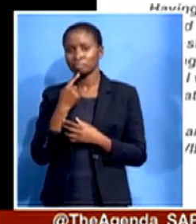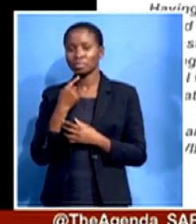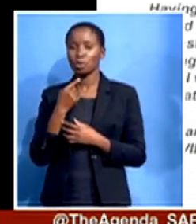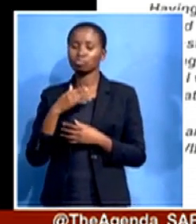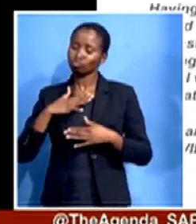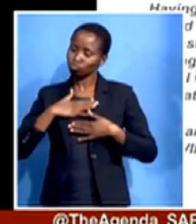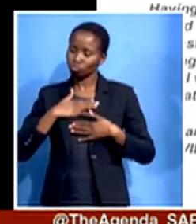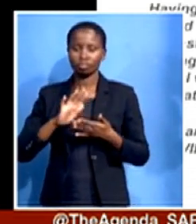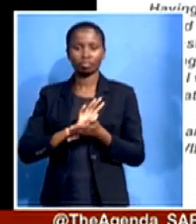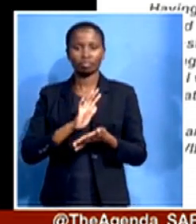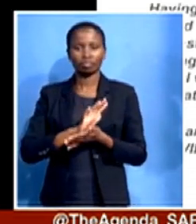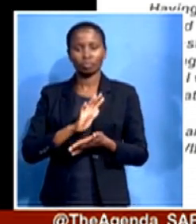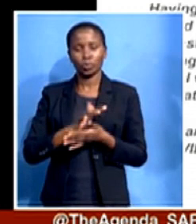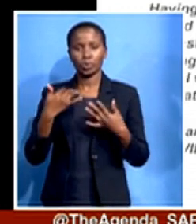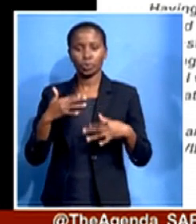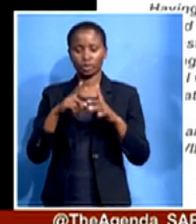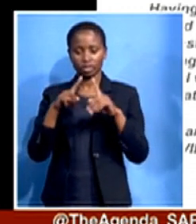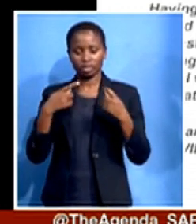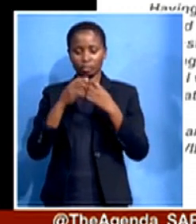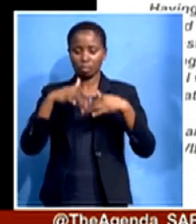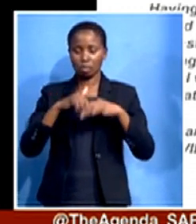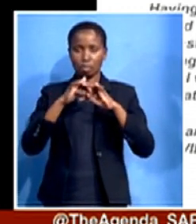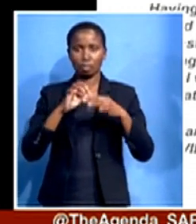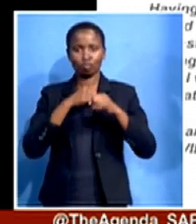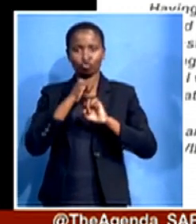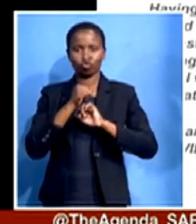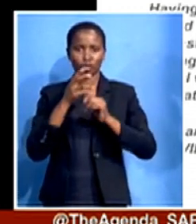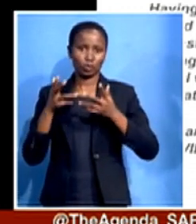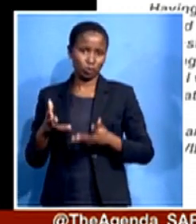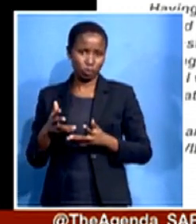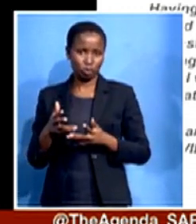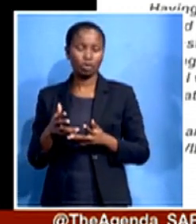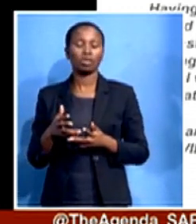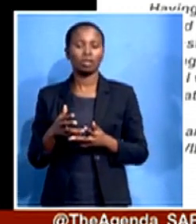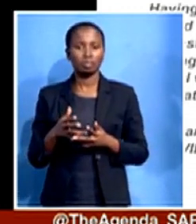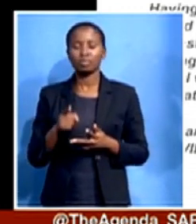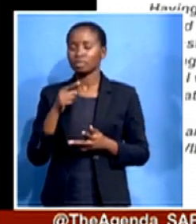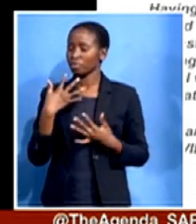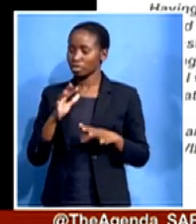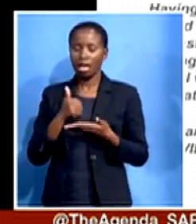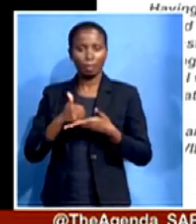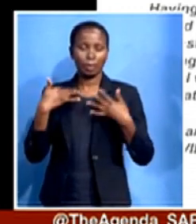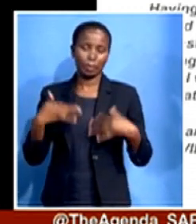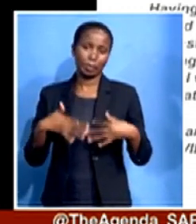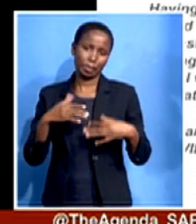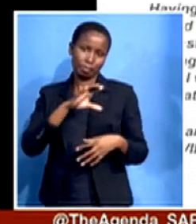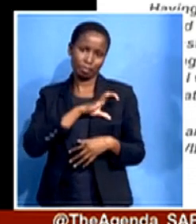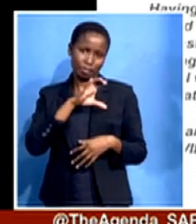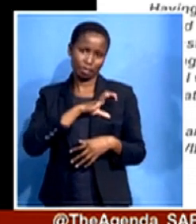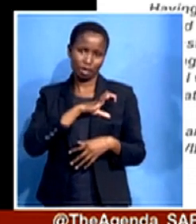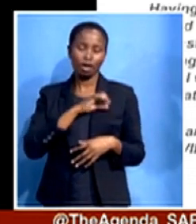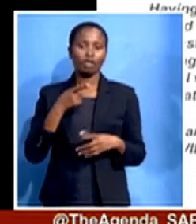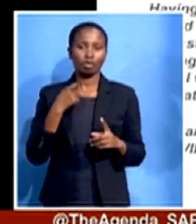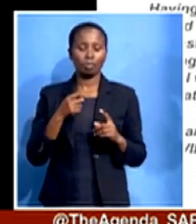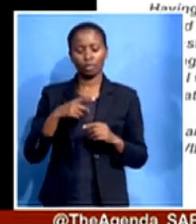these machines, that they had an enormous impact on our patient outcomes between the first and the second wave. And the rest you can read